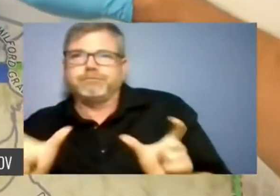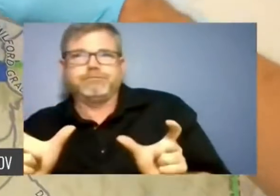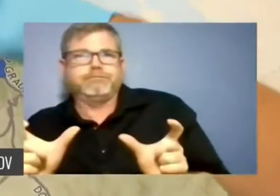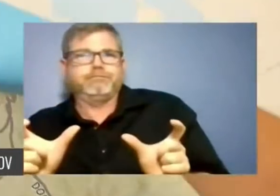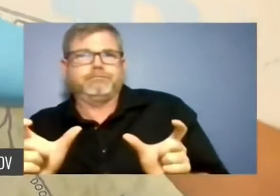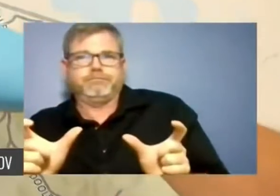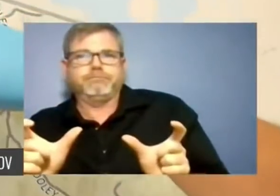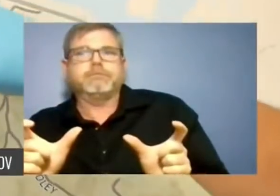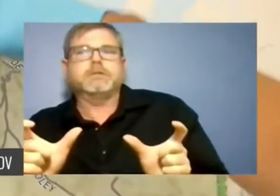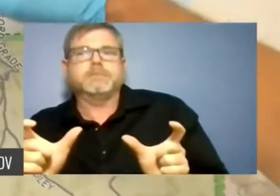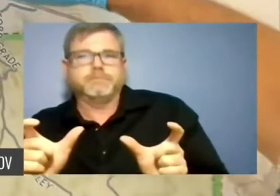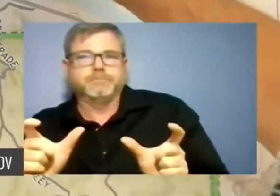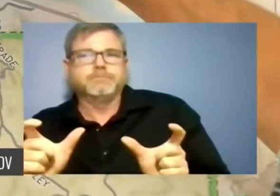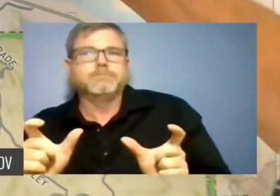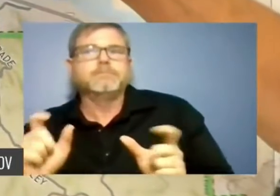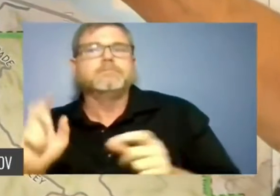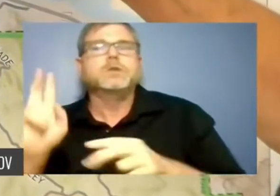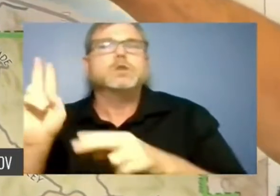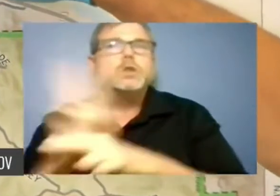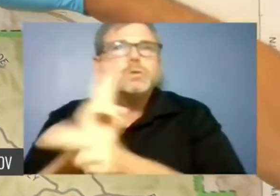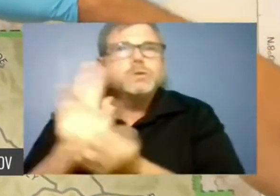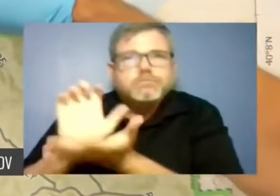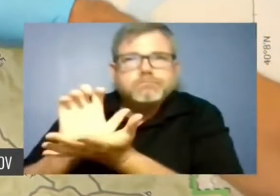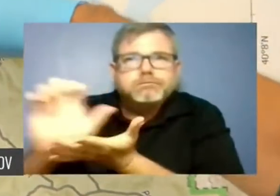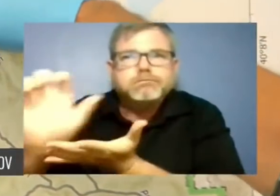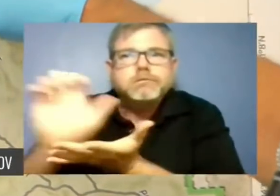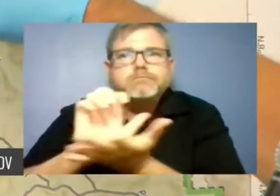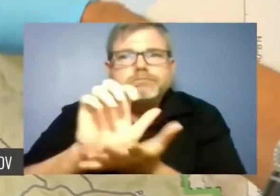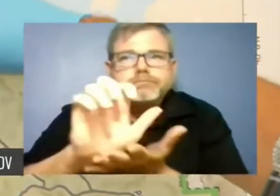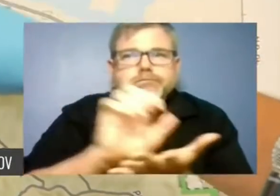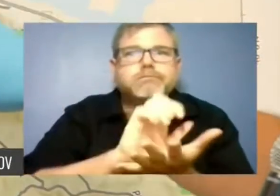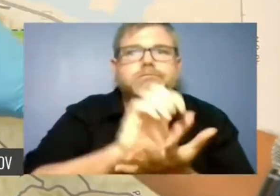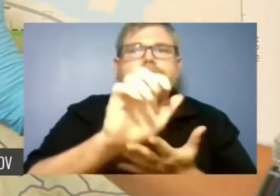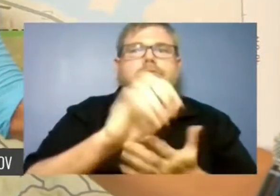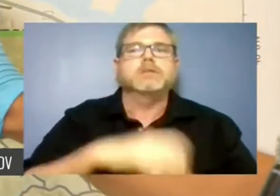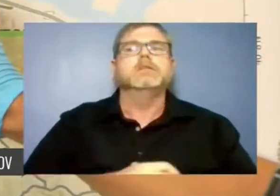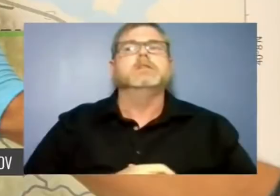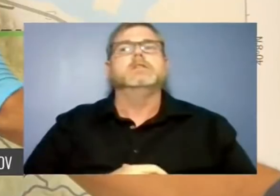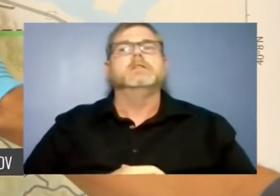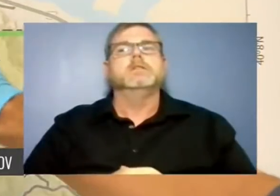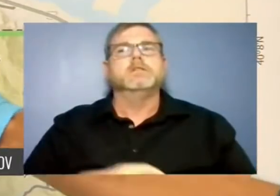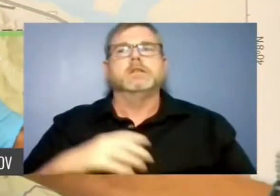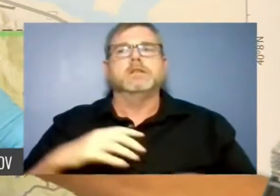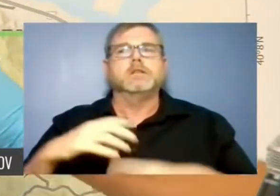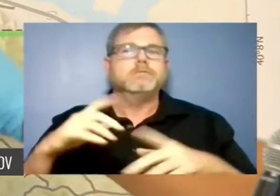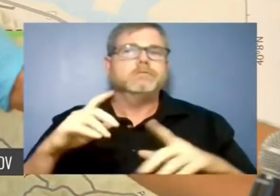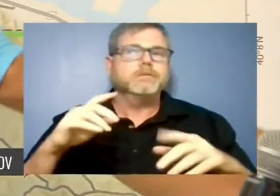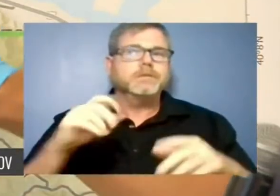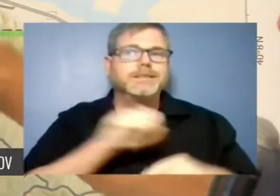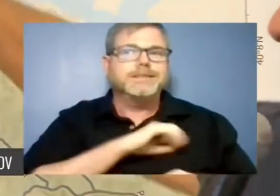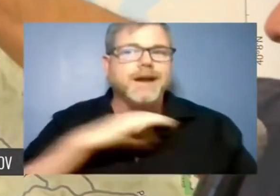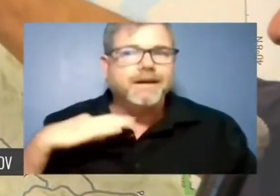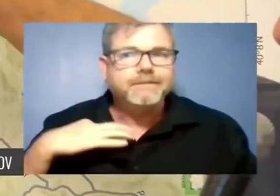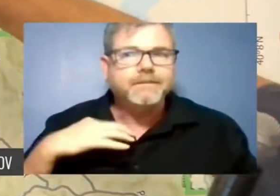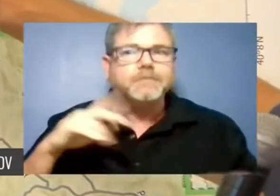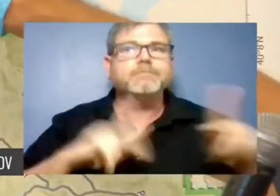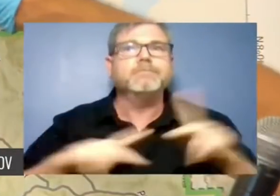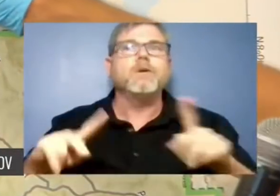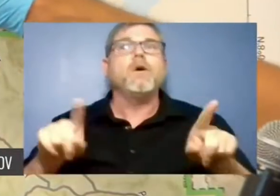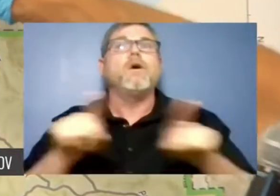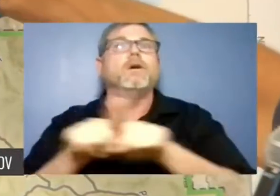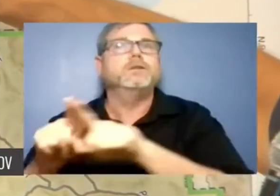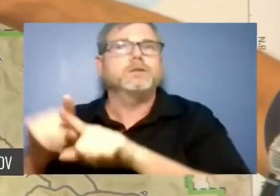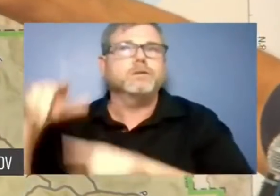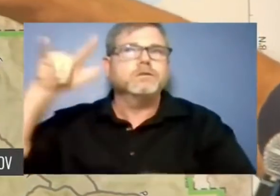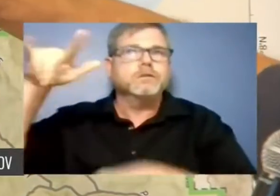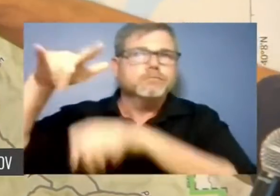We went direct with crews today, and we also used retardant in several places to keep the fire where it's at, both north and